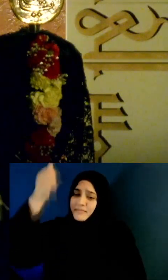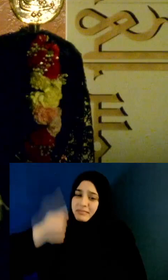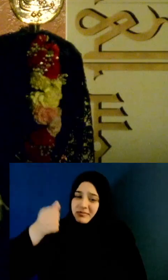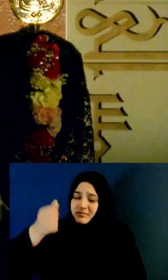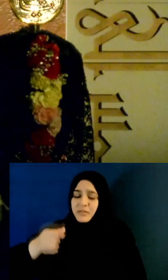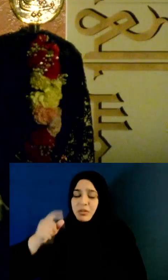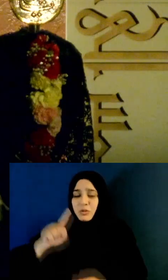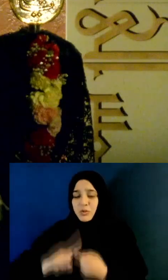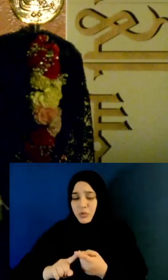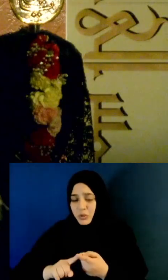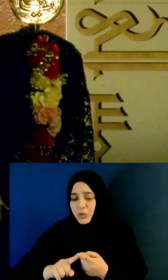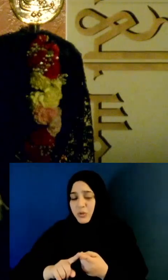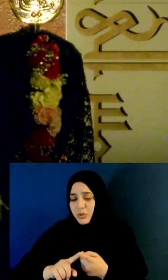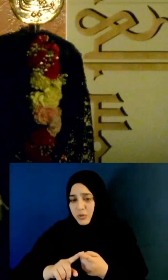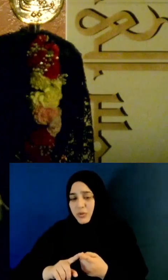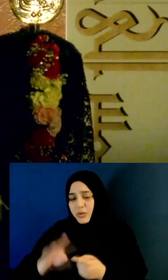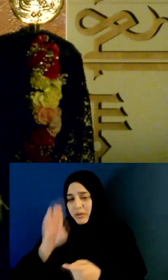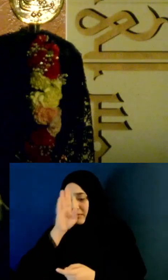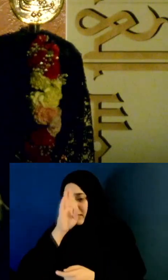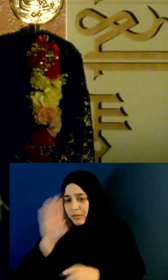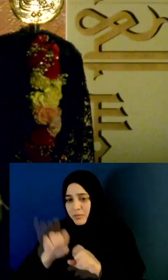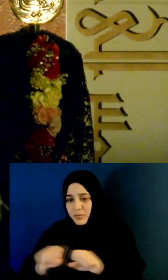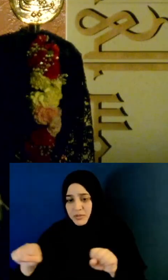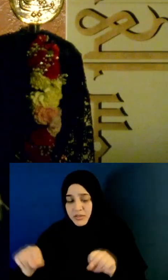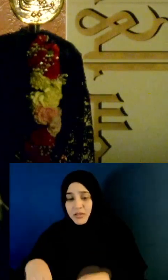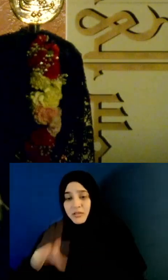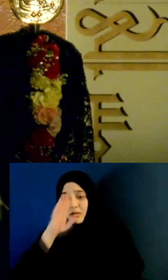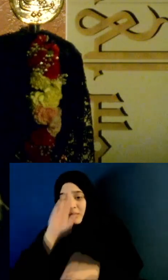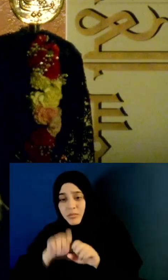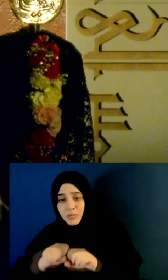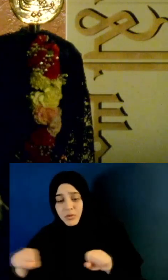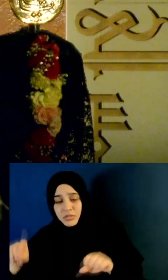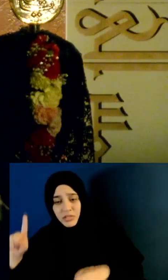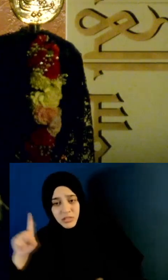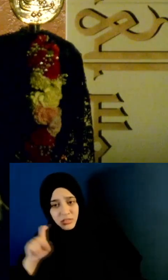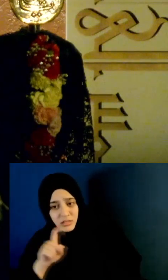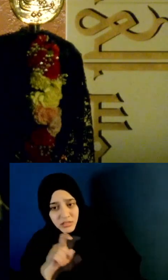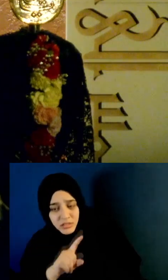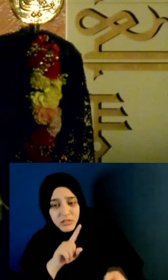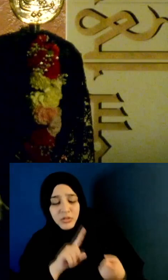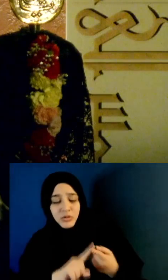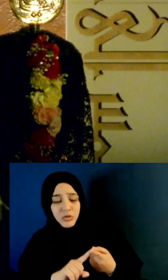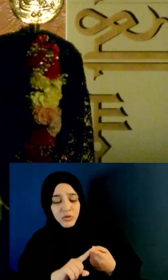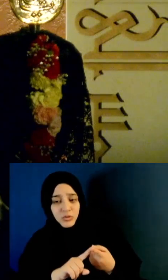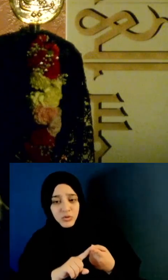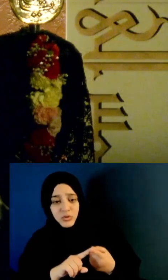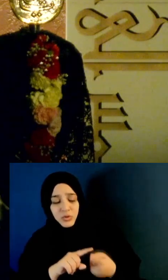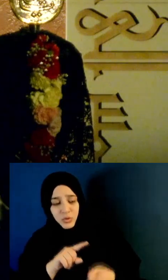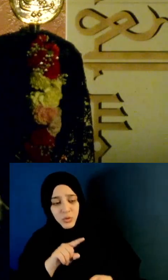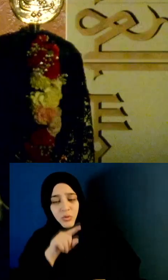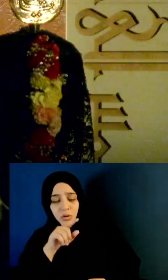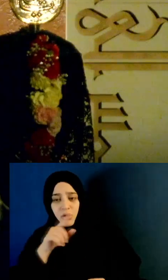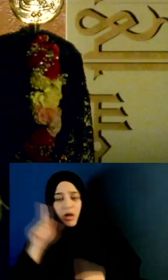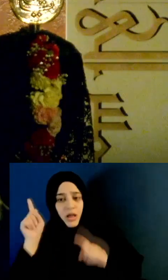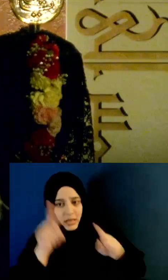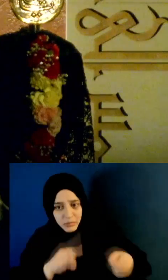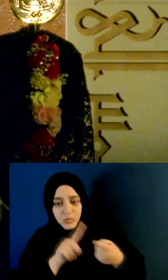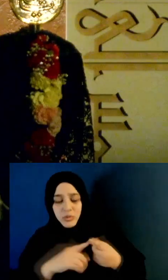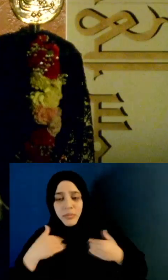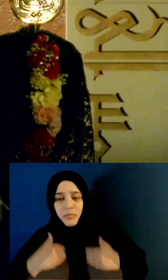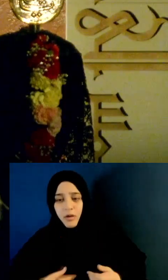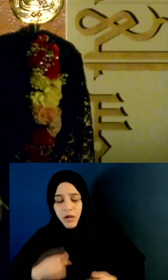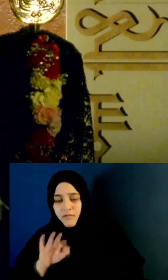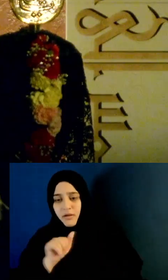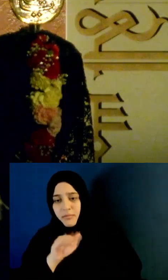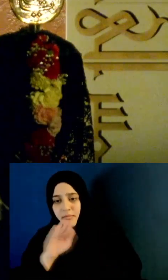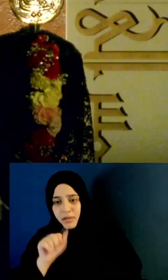Abbas could not tell whether it was Aba Abdullah. Abbas began to talk. He said, "Please do not hurt me.